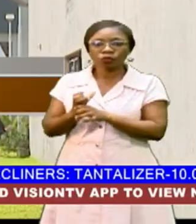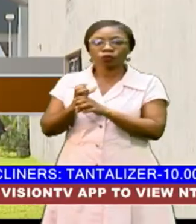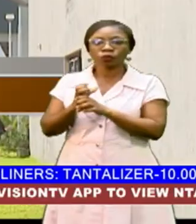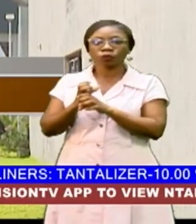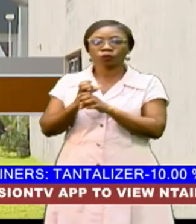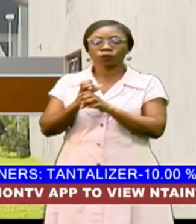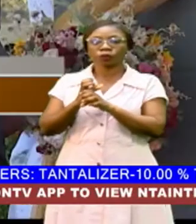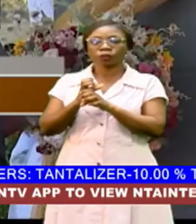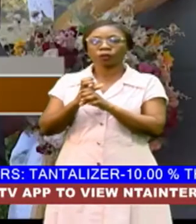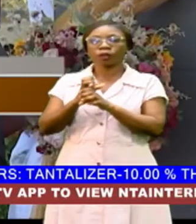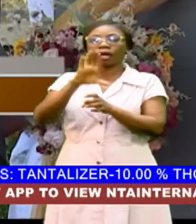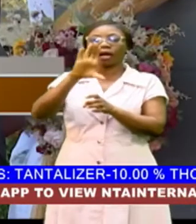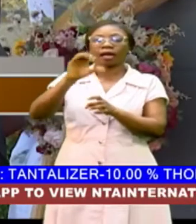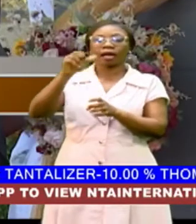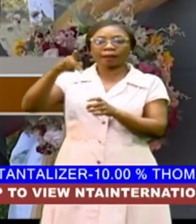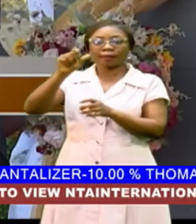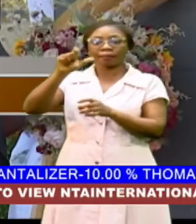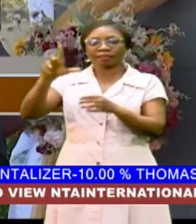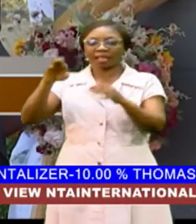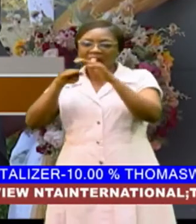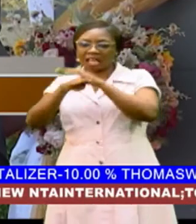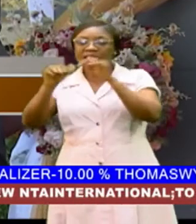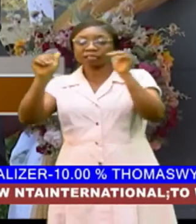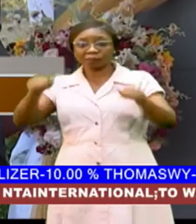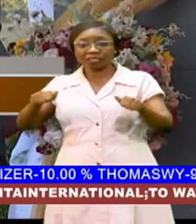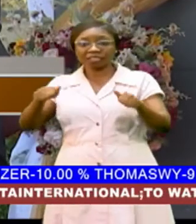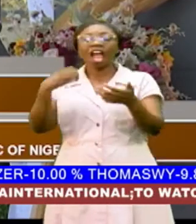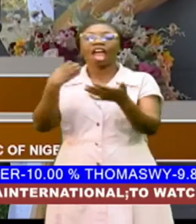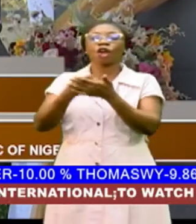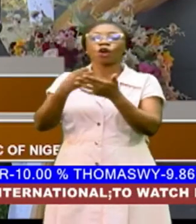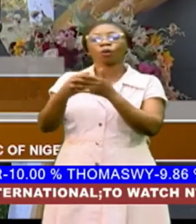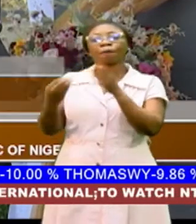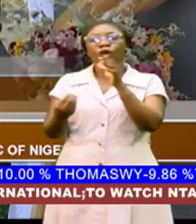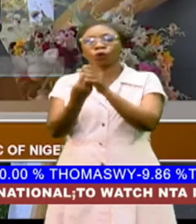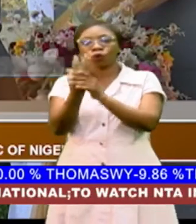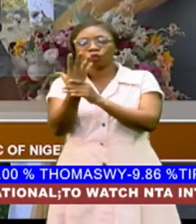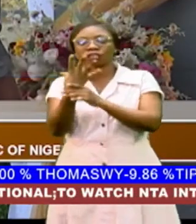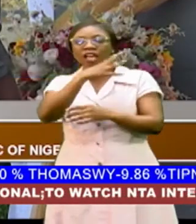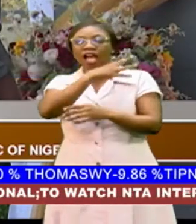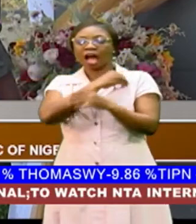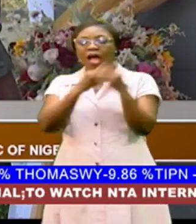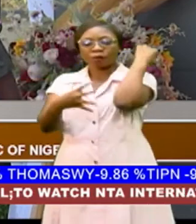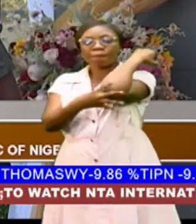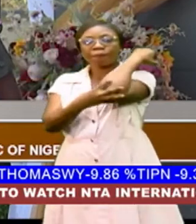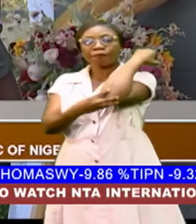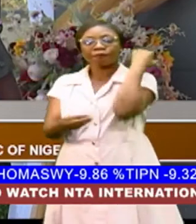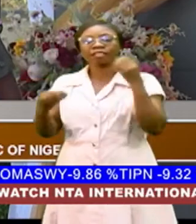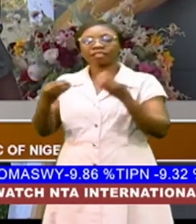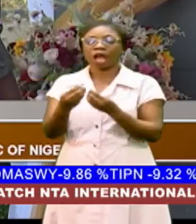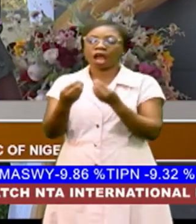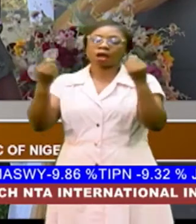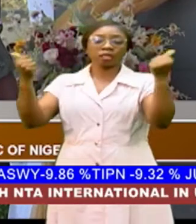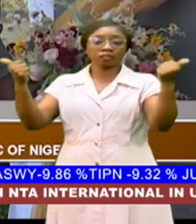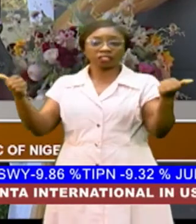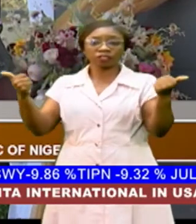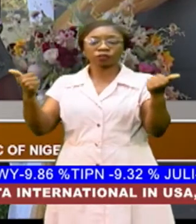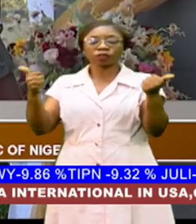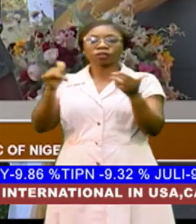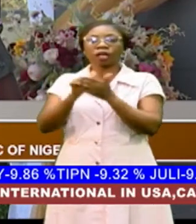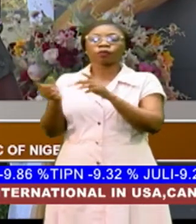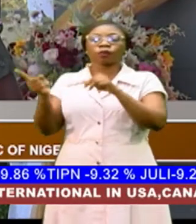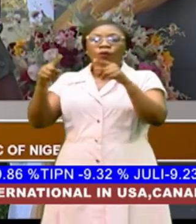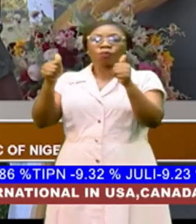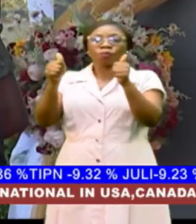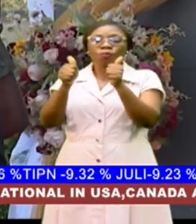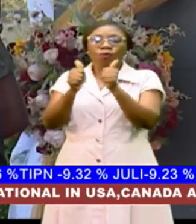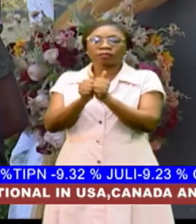capital accessibility, economic growth, and poverty eradication form the very skeleton